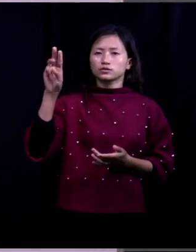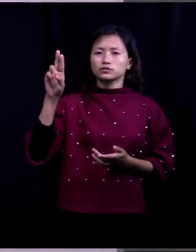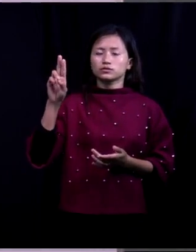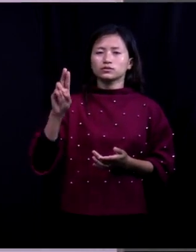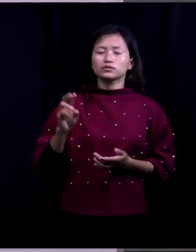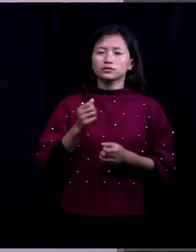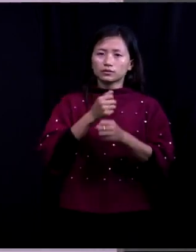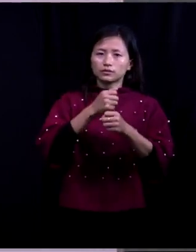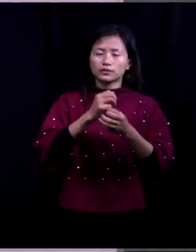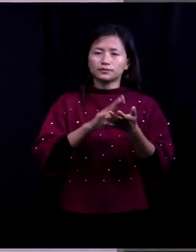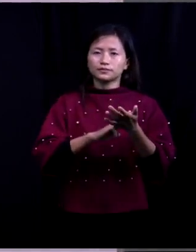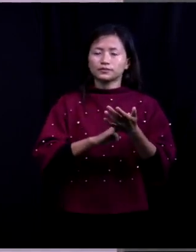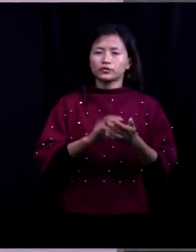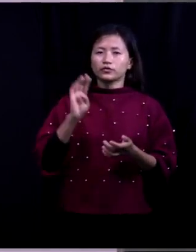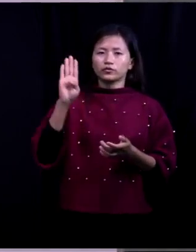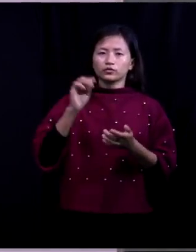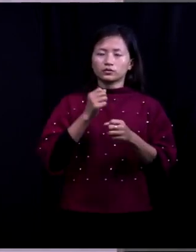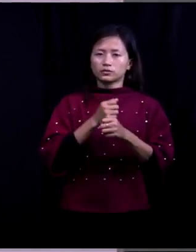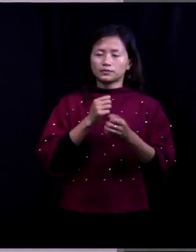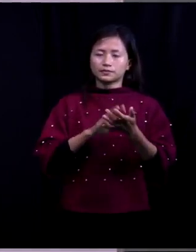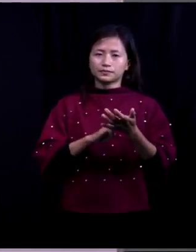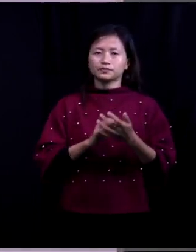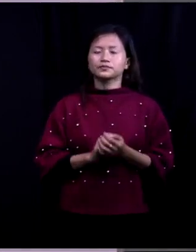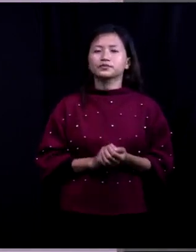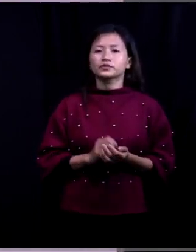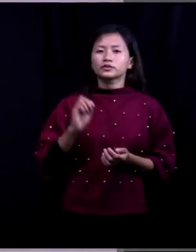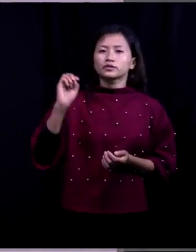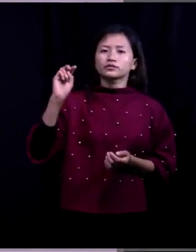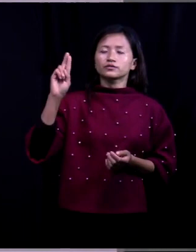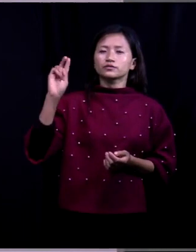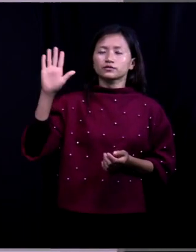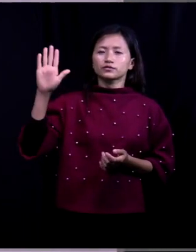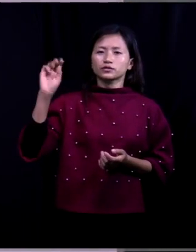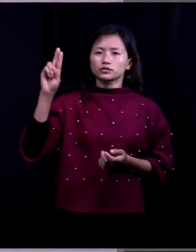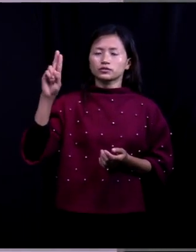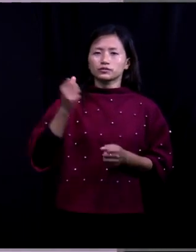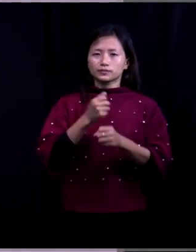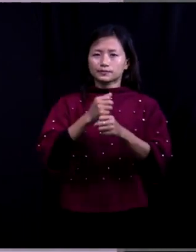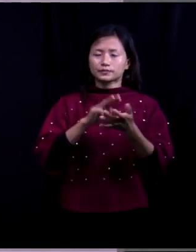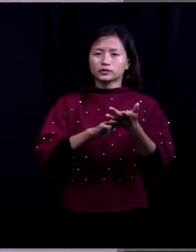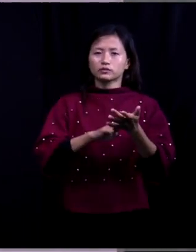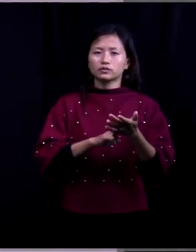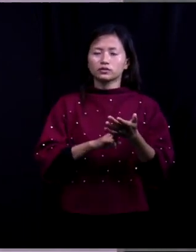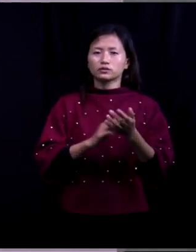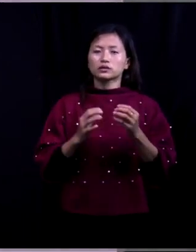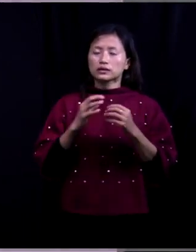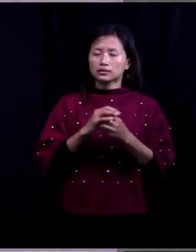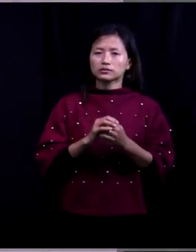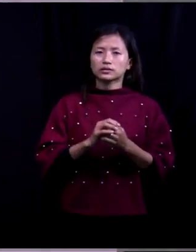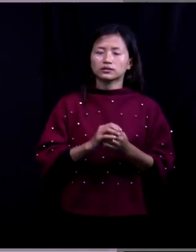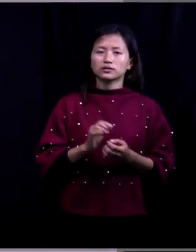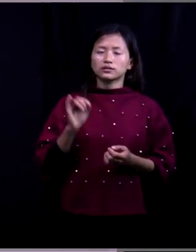4 grams contains this much. Therefore, 52 grams will contain 52